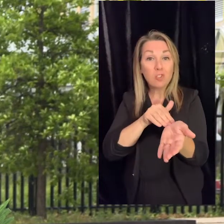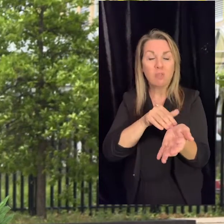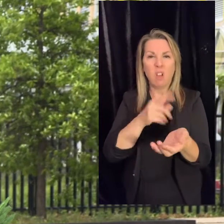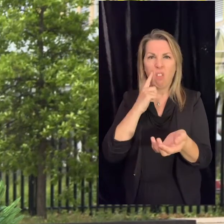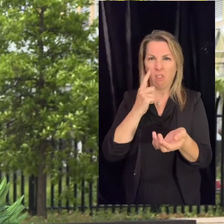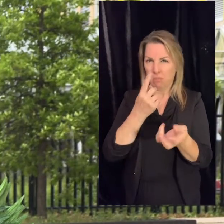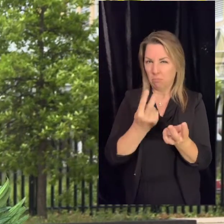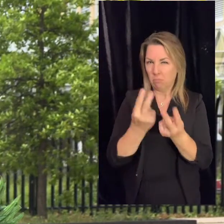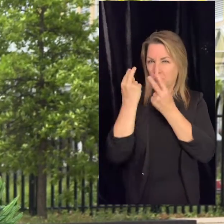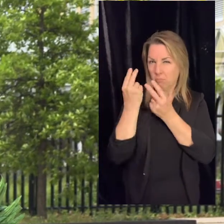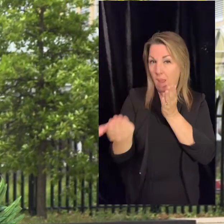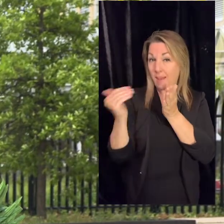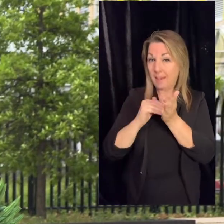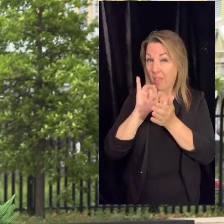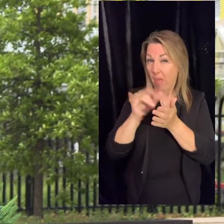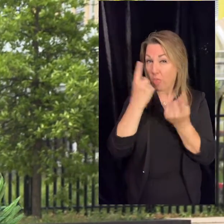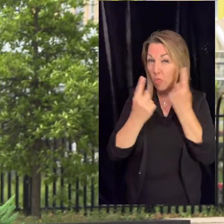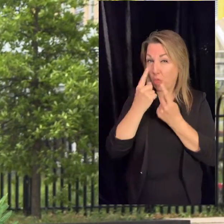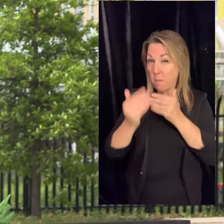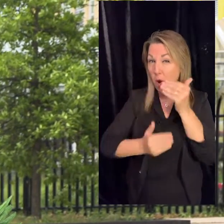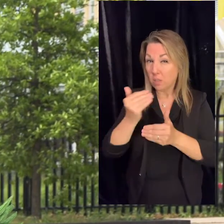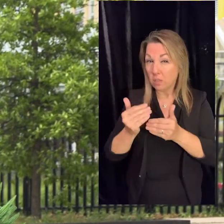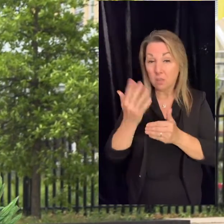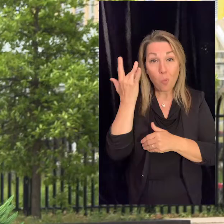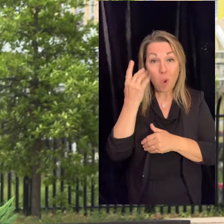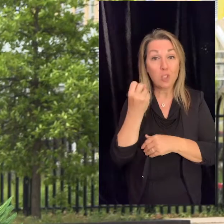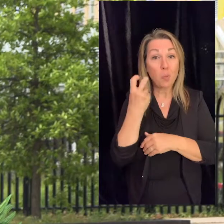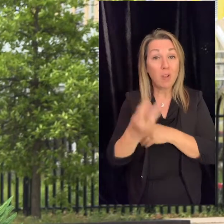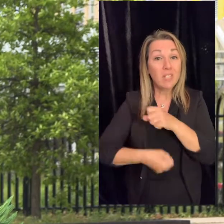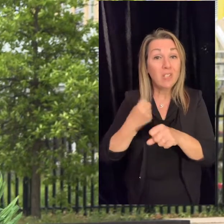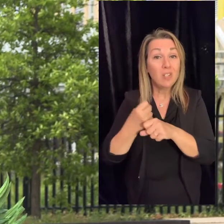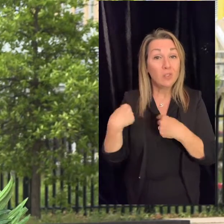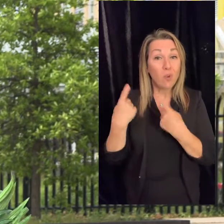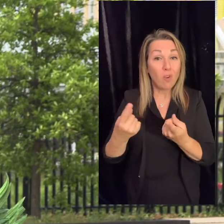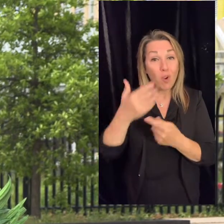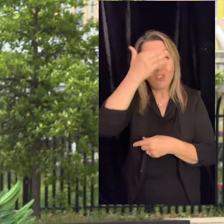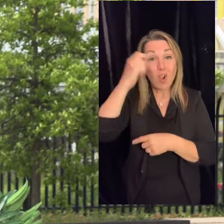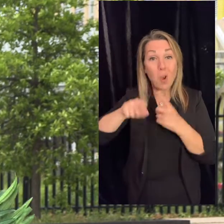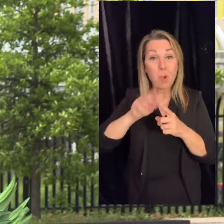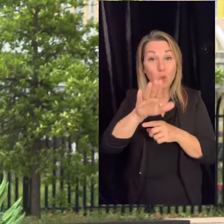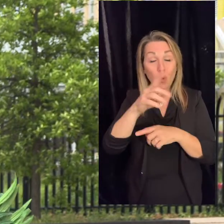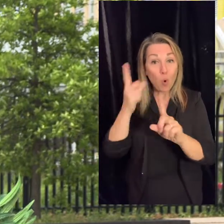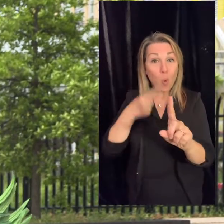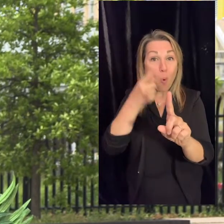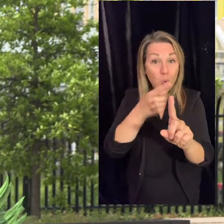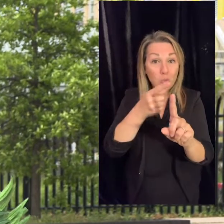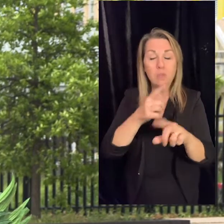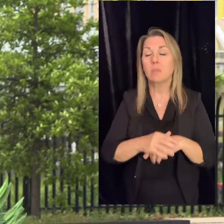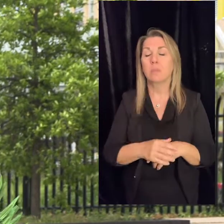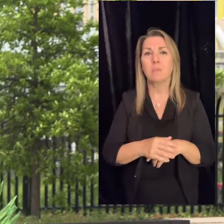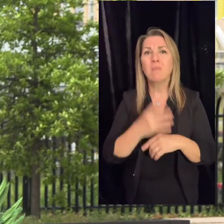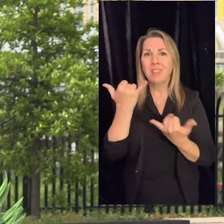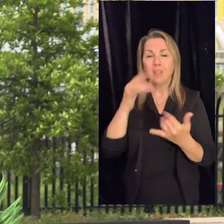should all reflect on those thoughts again, because over the long 12 years so far, a lot of us have forgotten about those dreams. I want you to